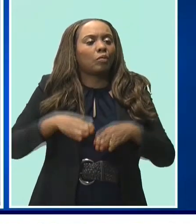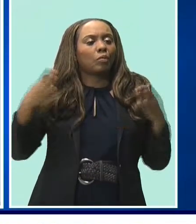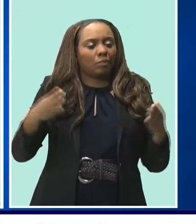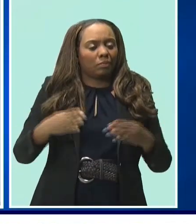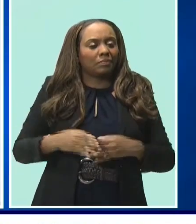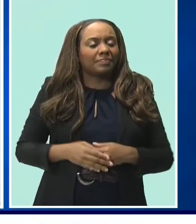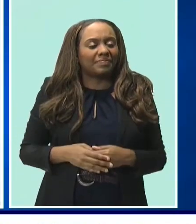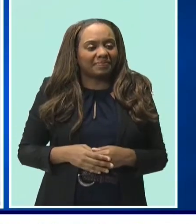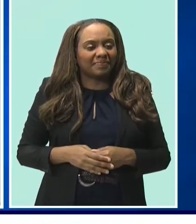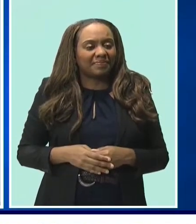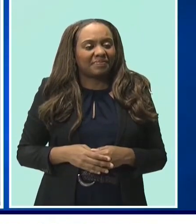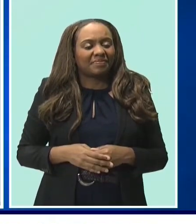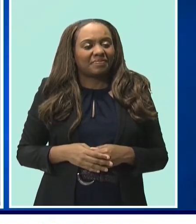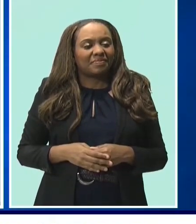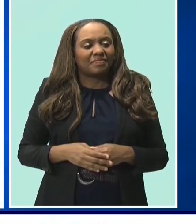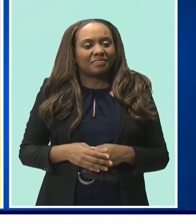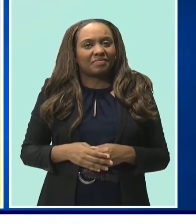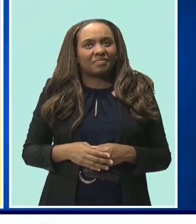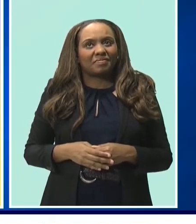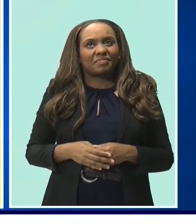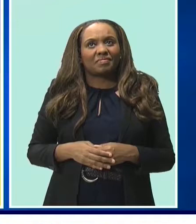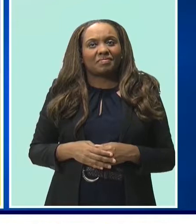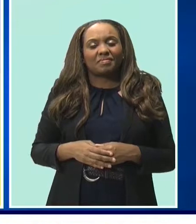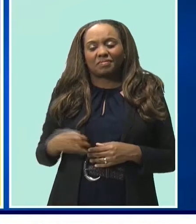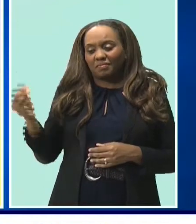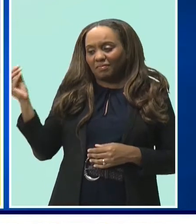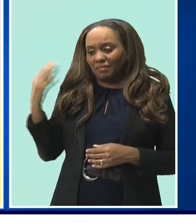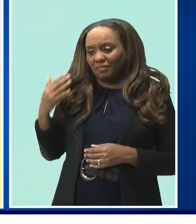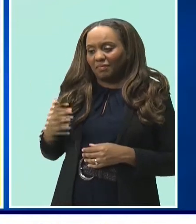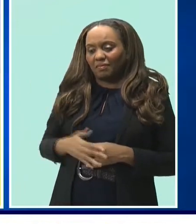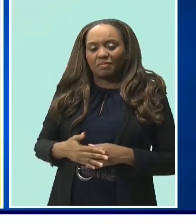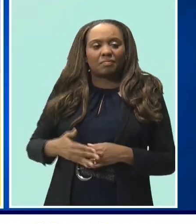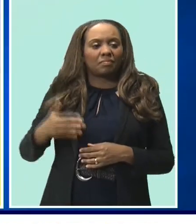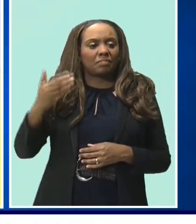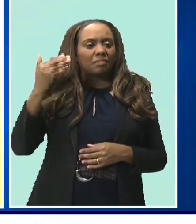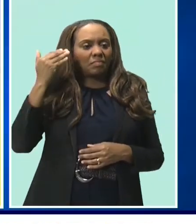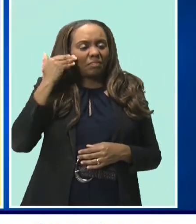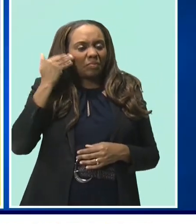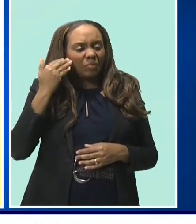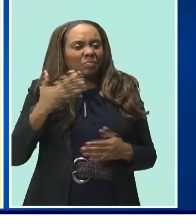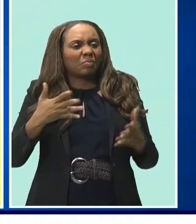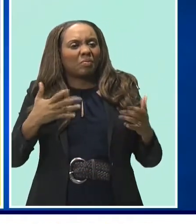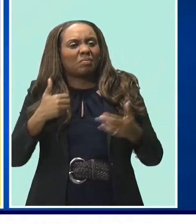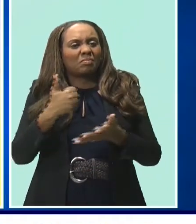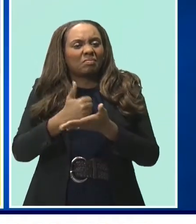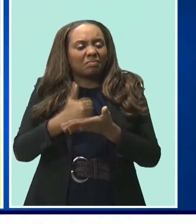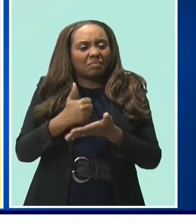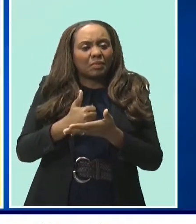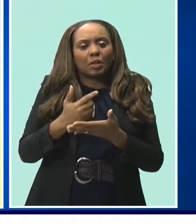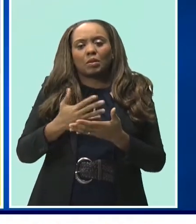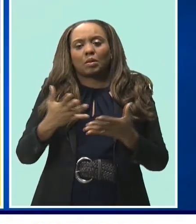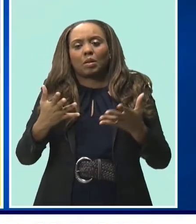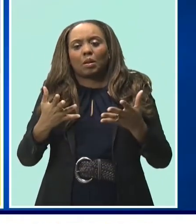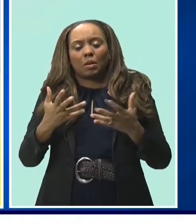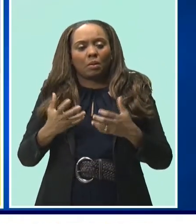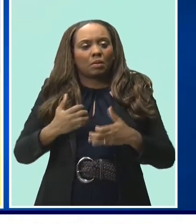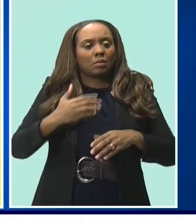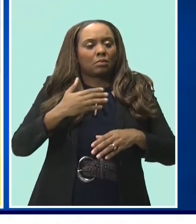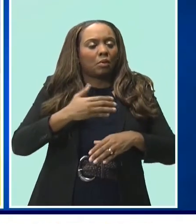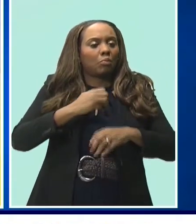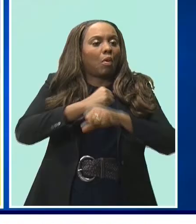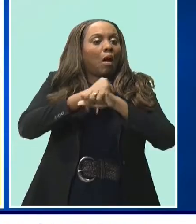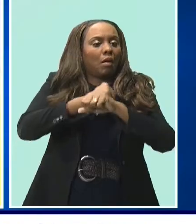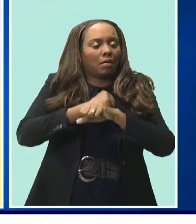reopening. We have geared our efforts towards these agencies and businesses to assist them in the protection of our population, from the